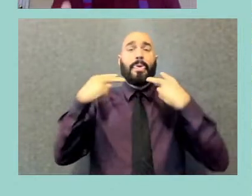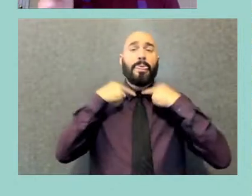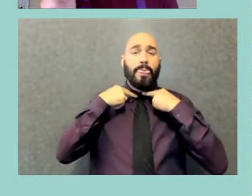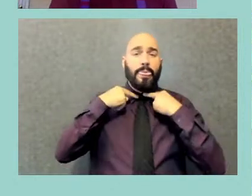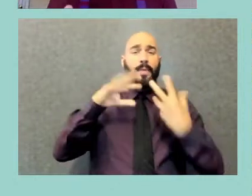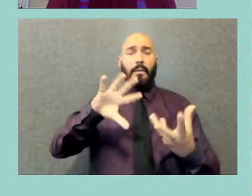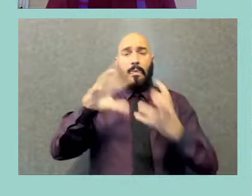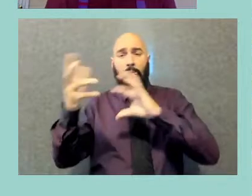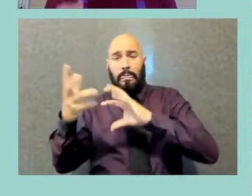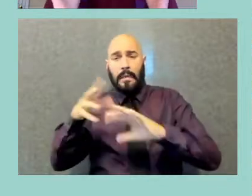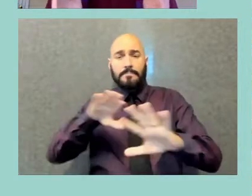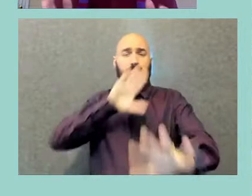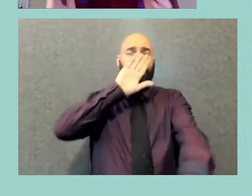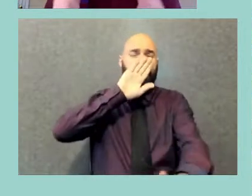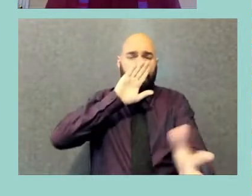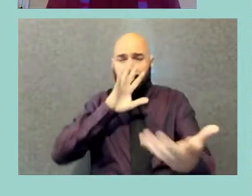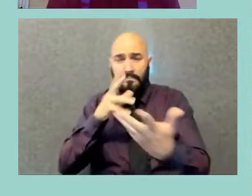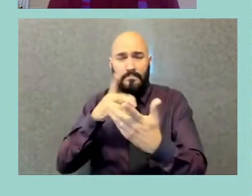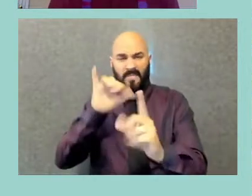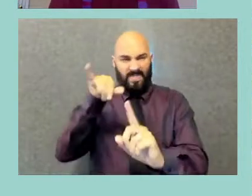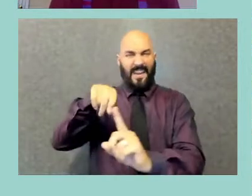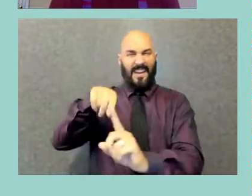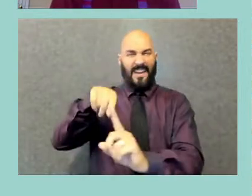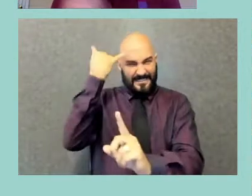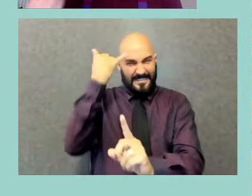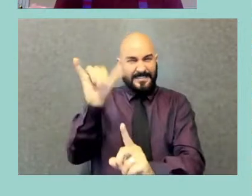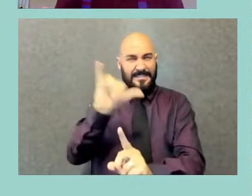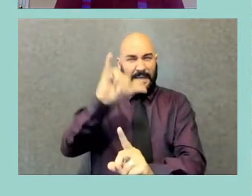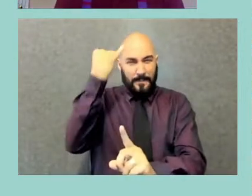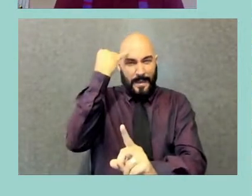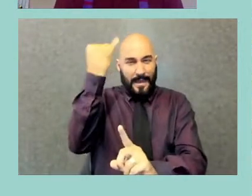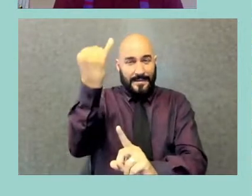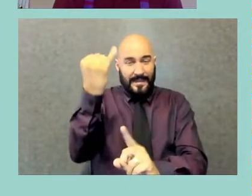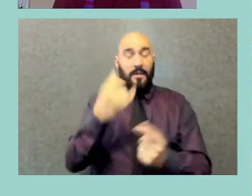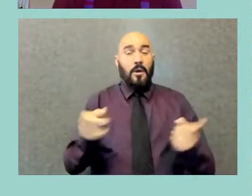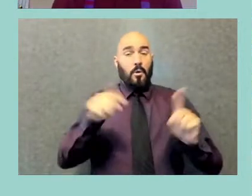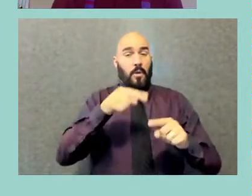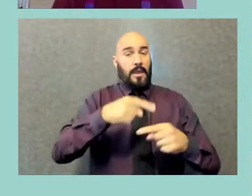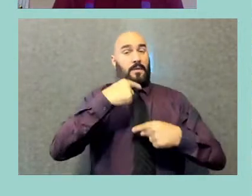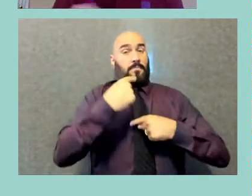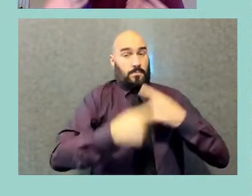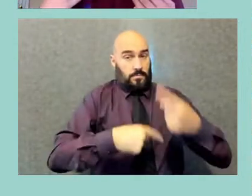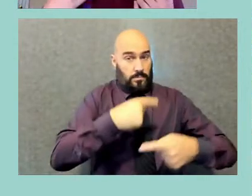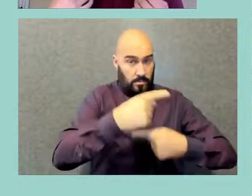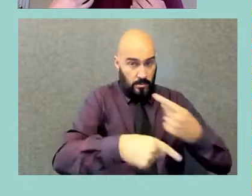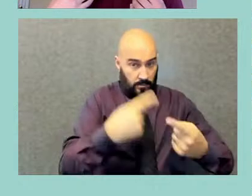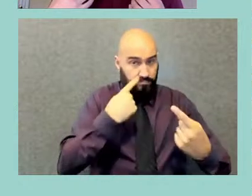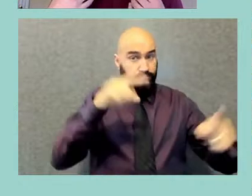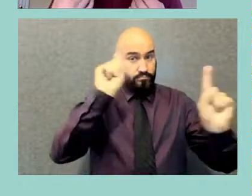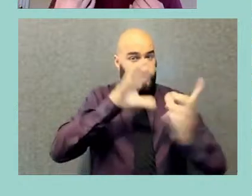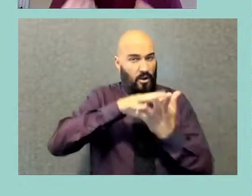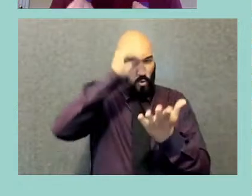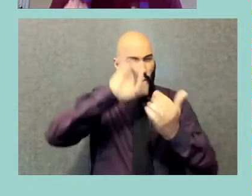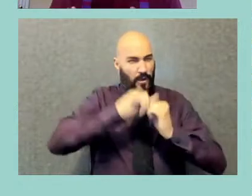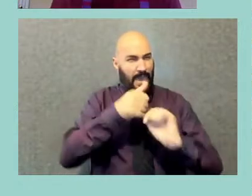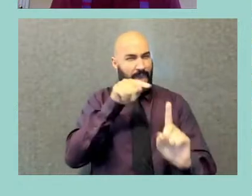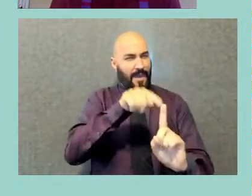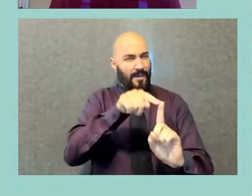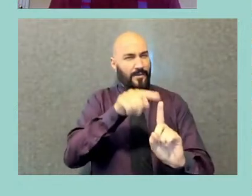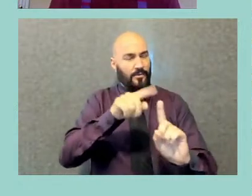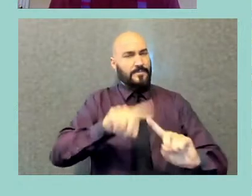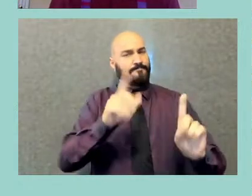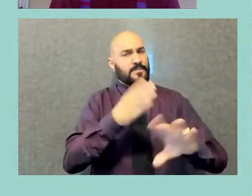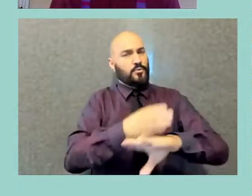to roll in a new way, we too will remember how as we grow